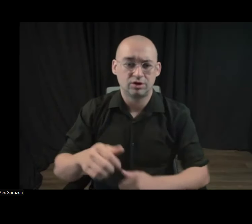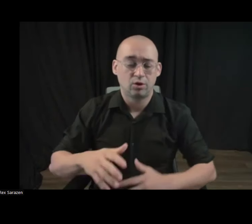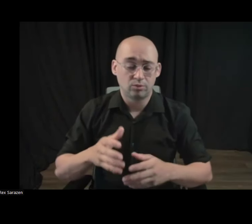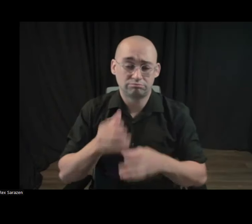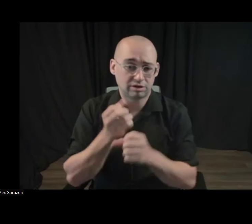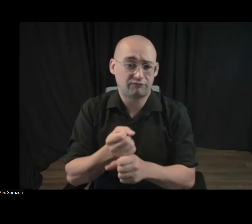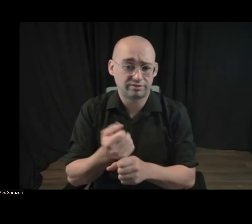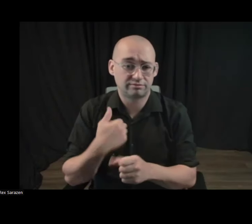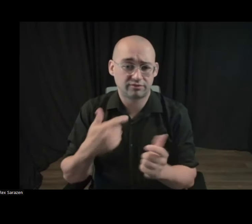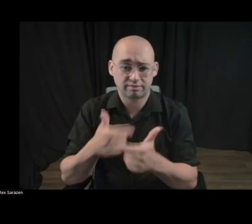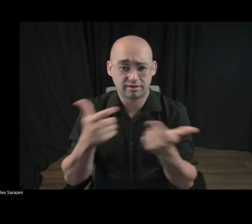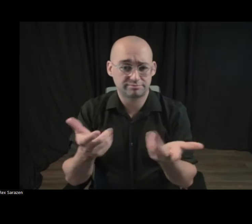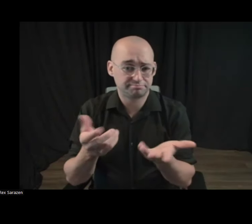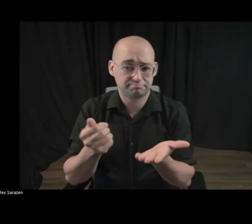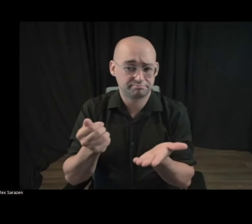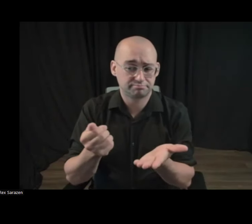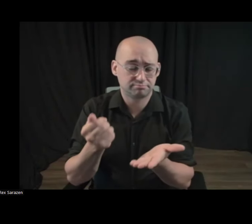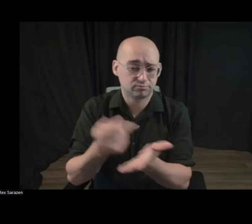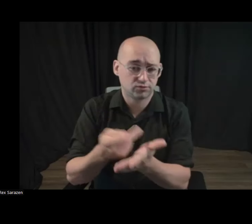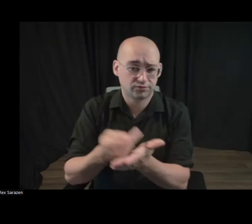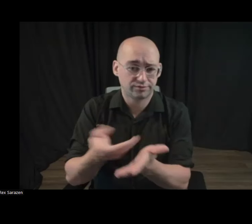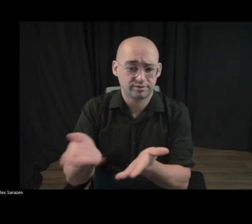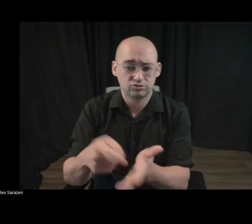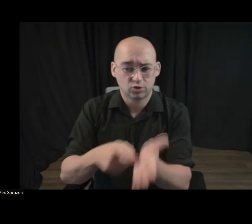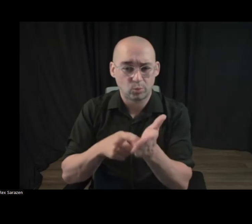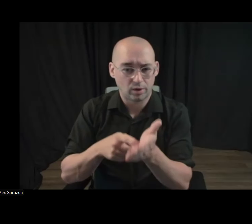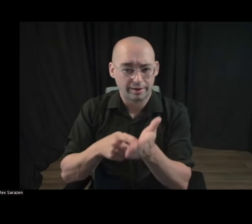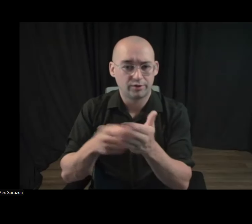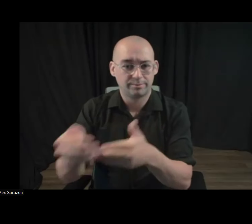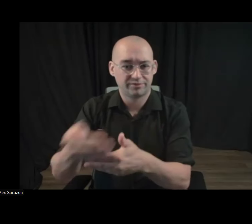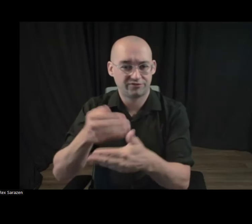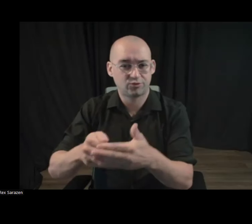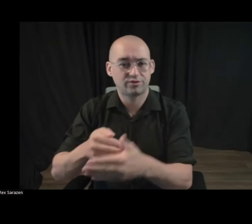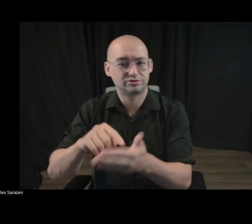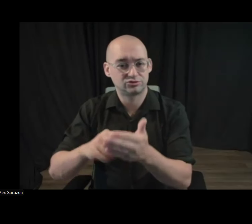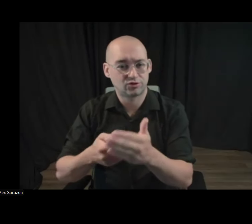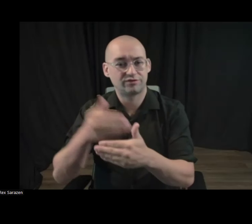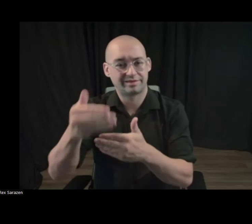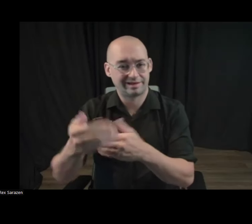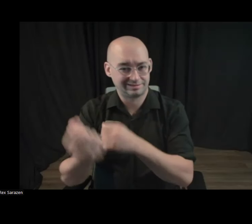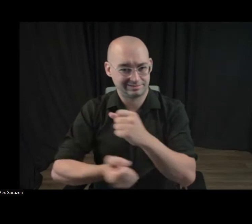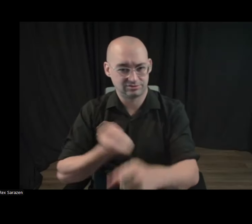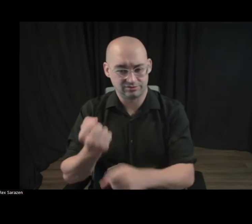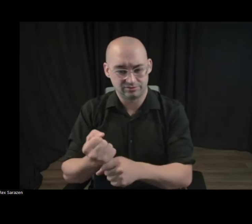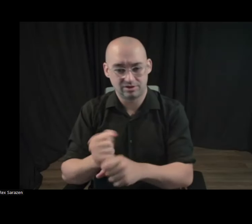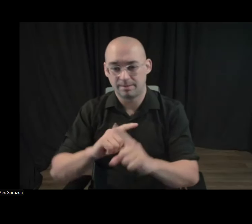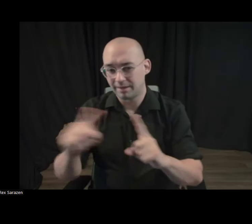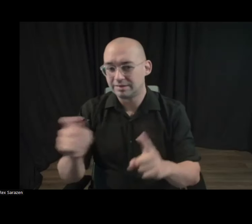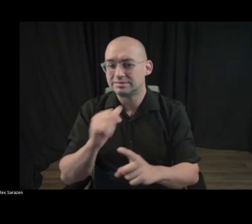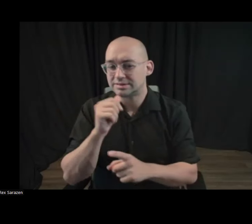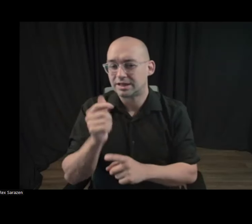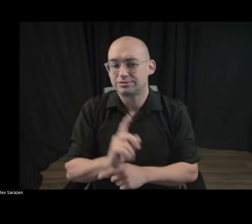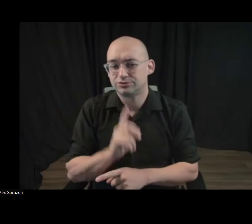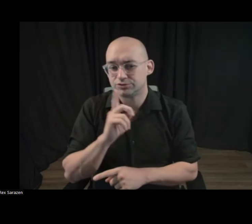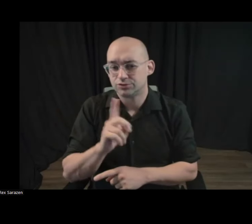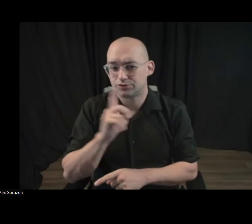October 1st, which is required, the start of the next fiscal year. But just want to acknowledge this is an uncertain time.